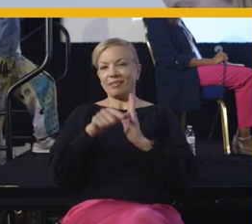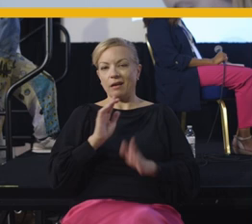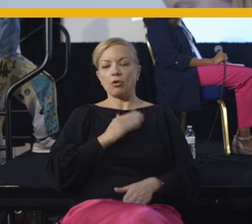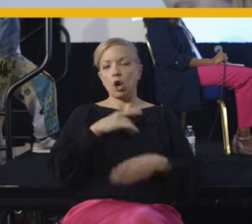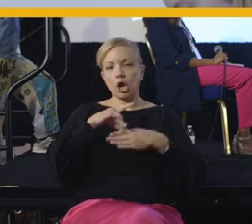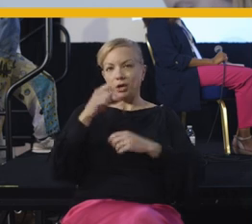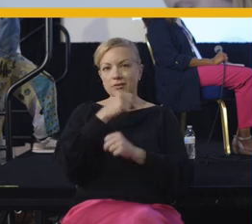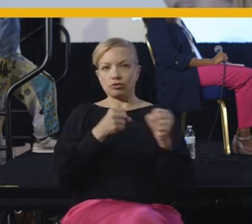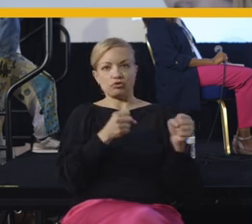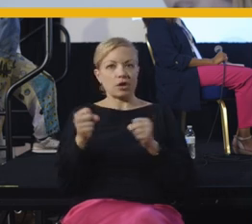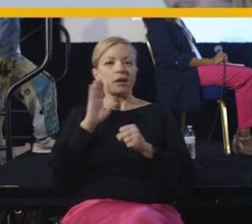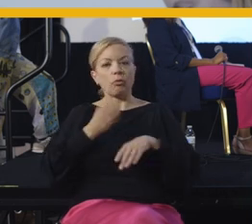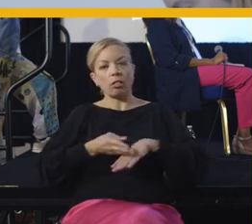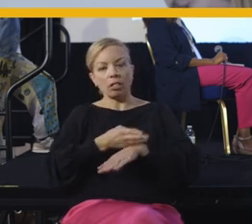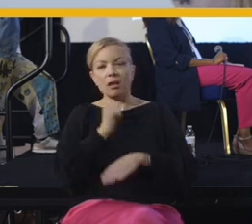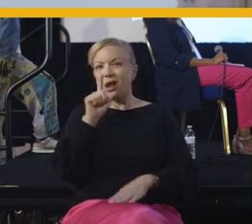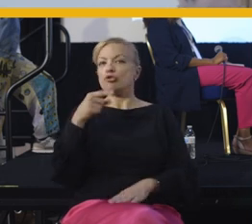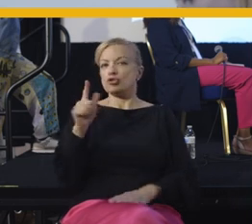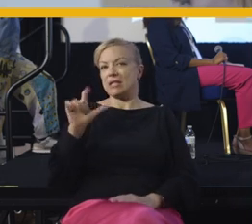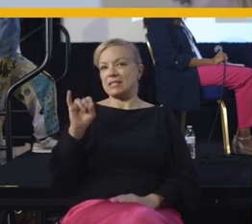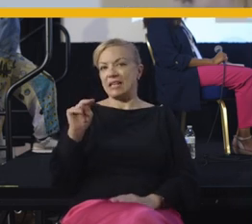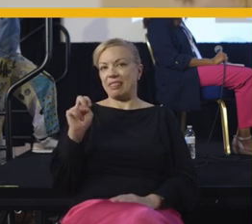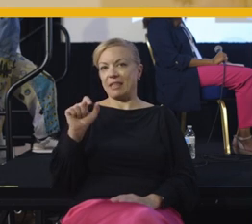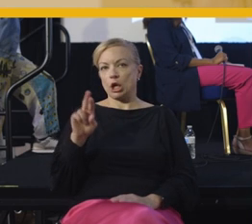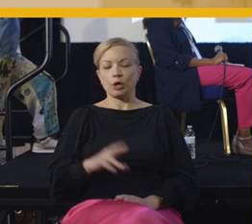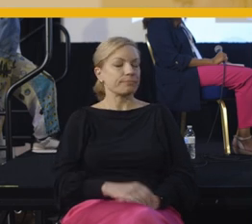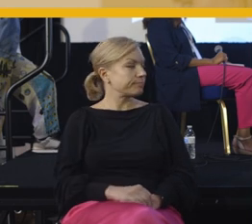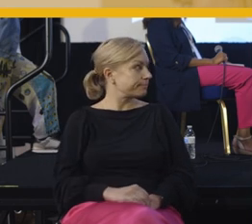content strategy beyond just linear. So next slide, please.